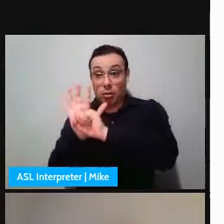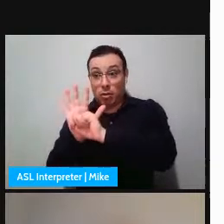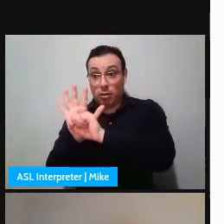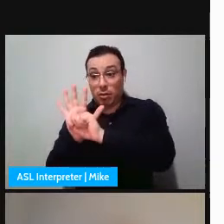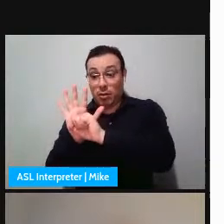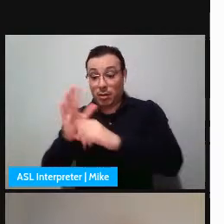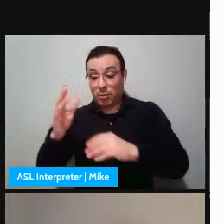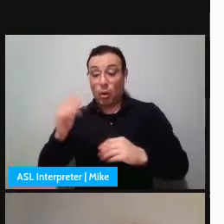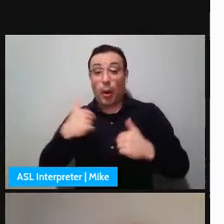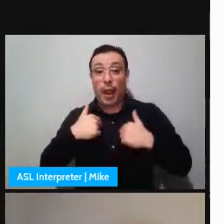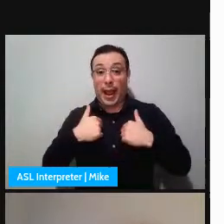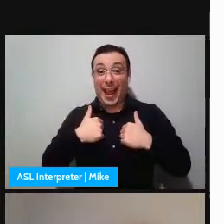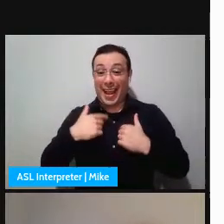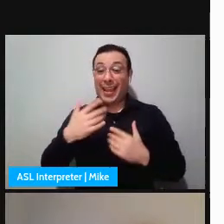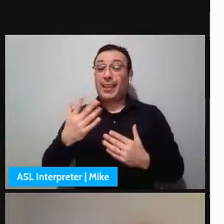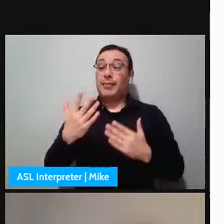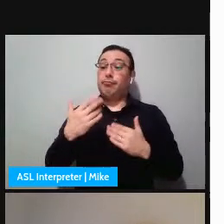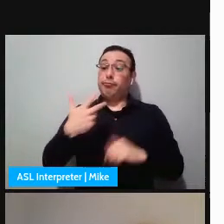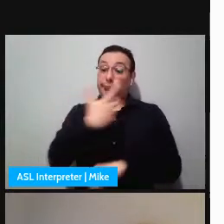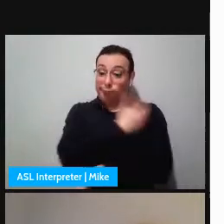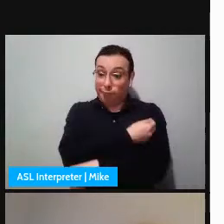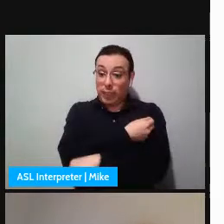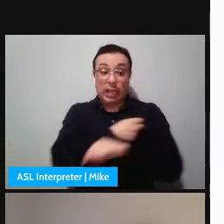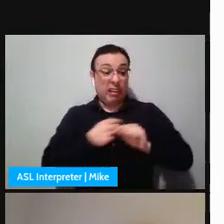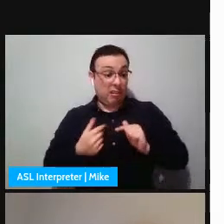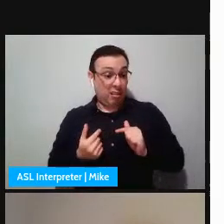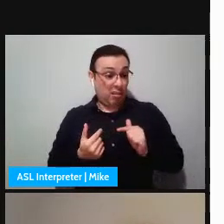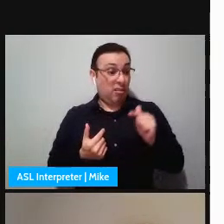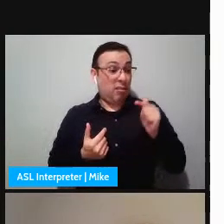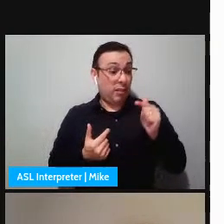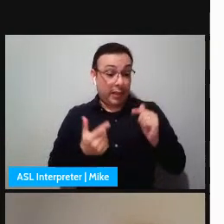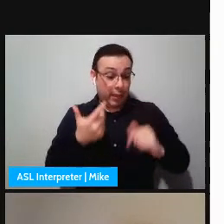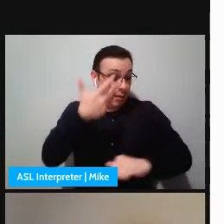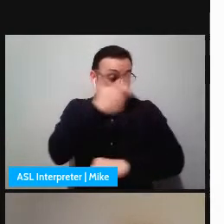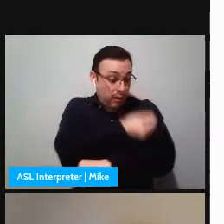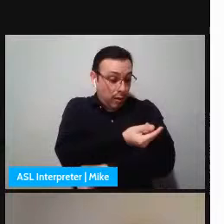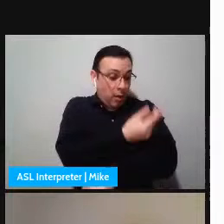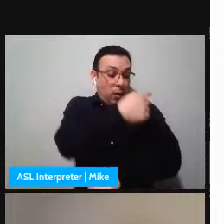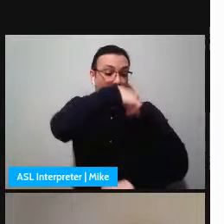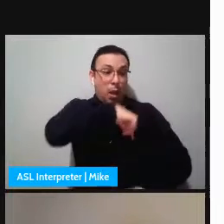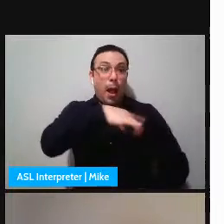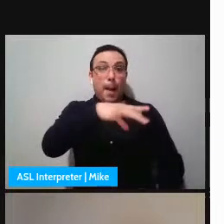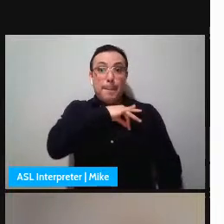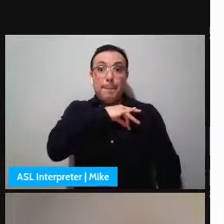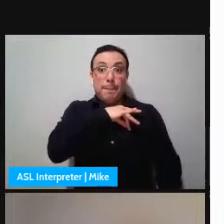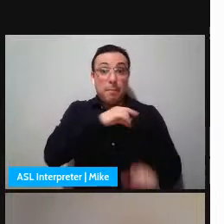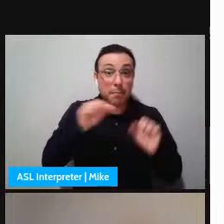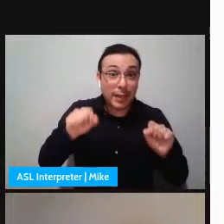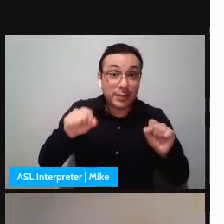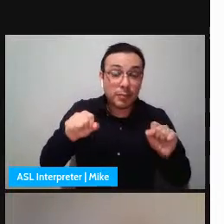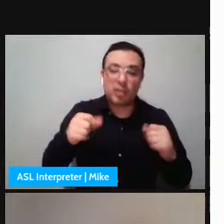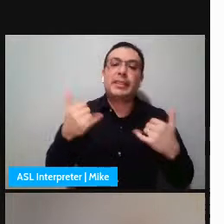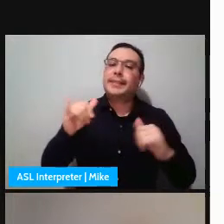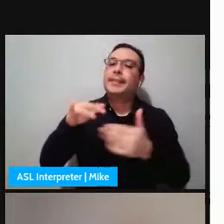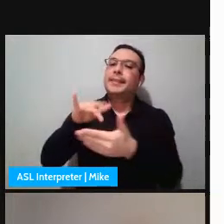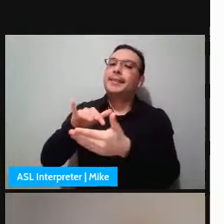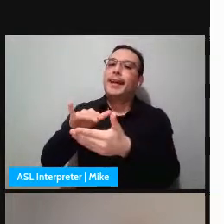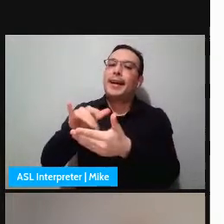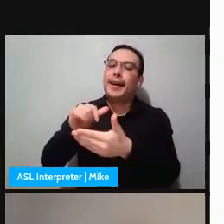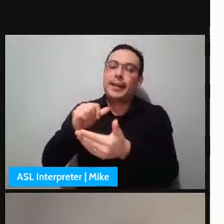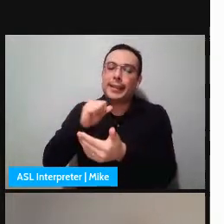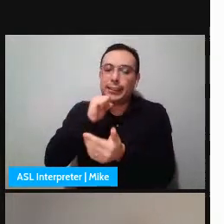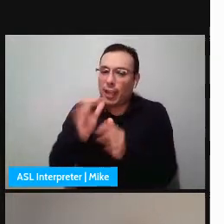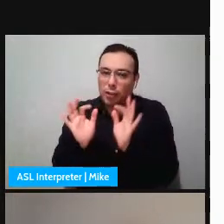those are things being studied as well. So just want to thank the group, our